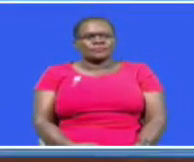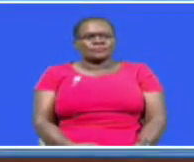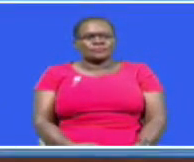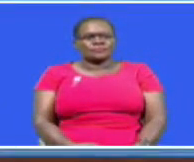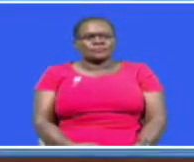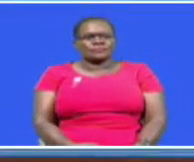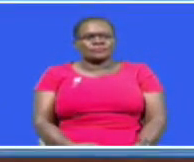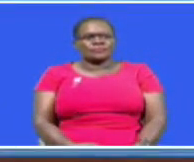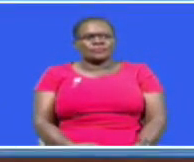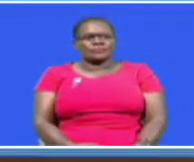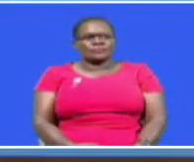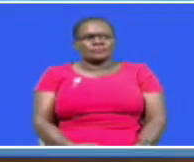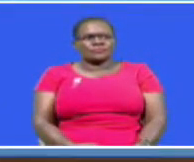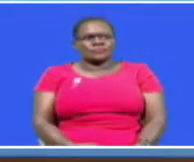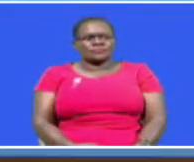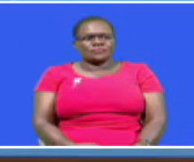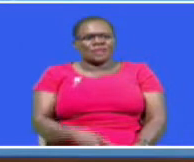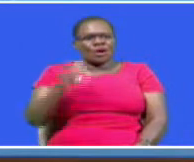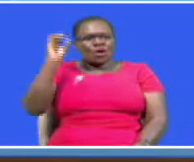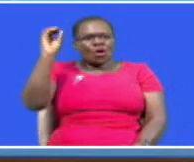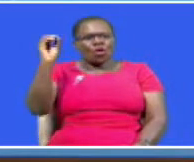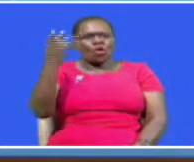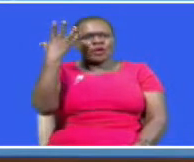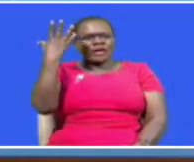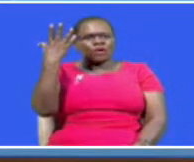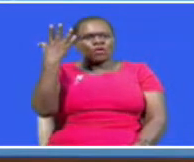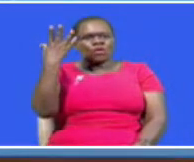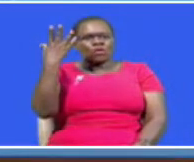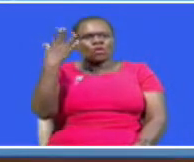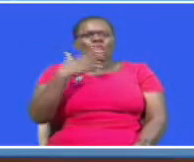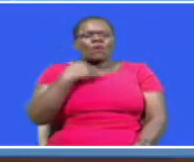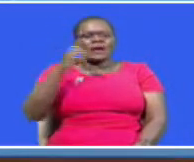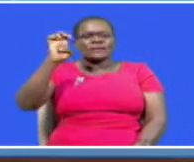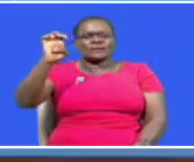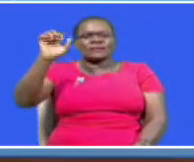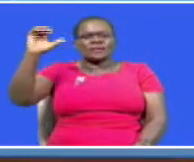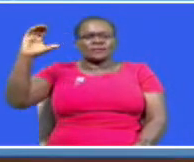So now the James Orengo's county government wants the Ethics and Anti-Corruption Commission to